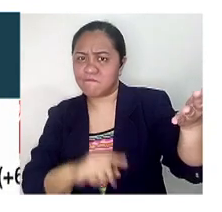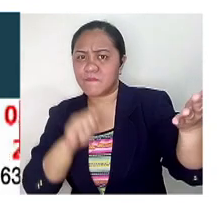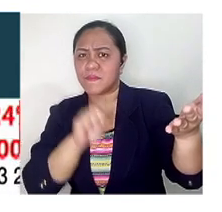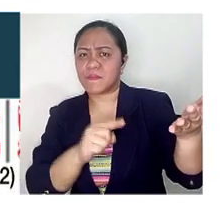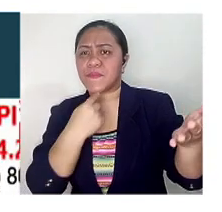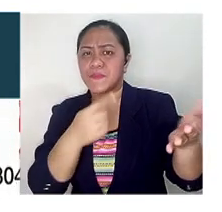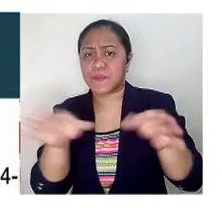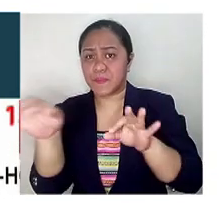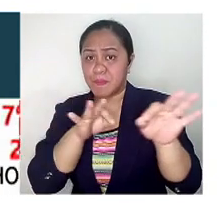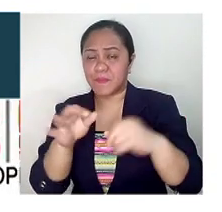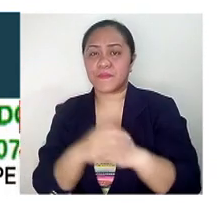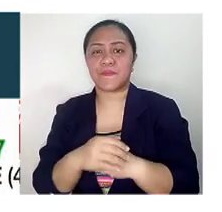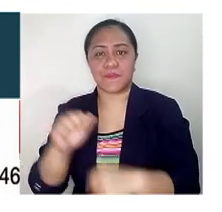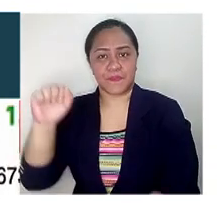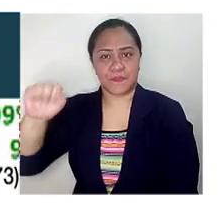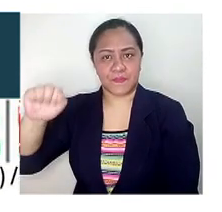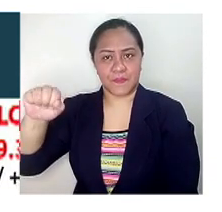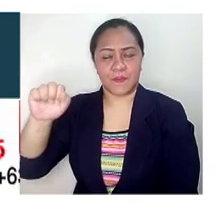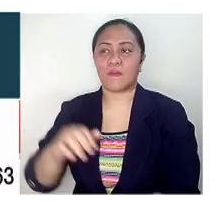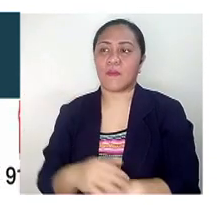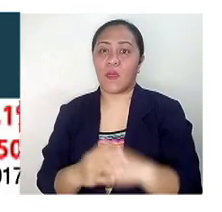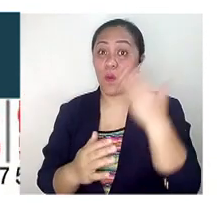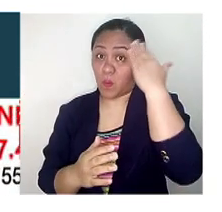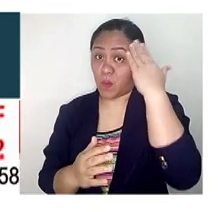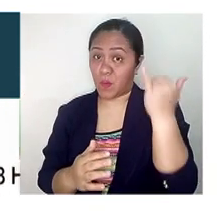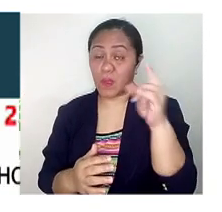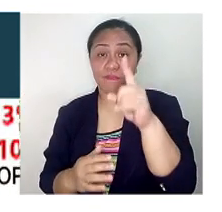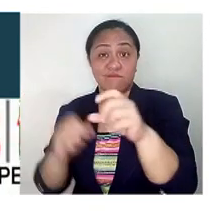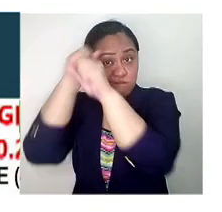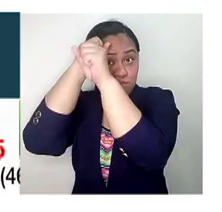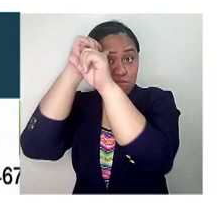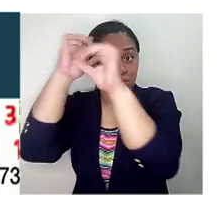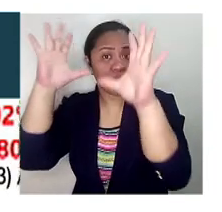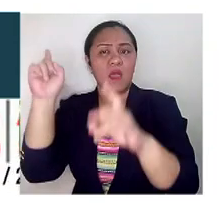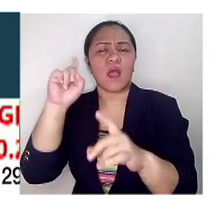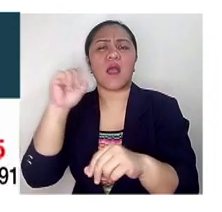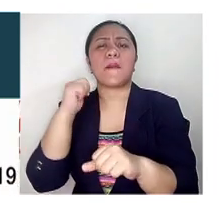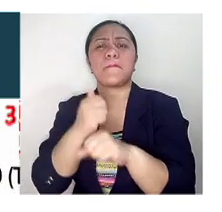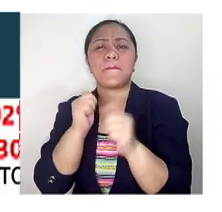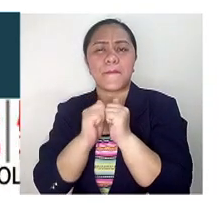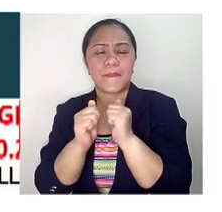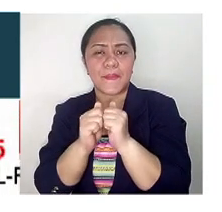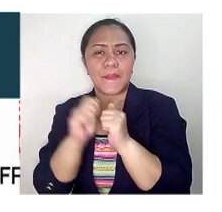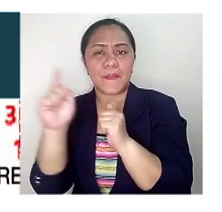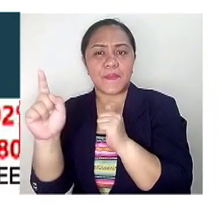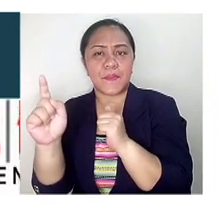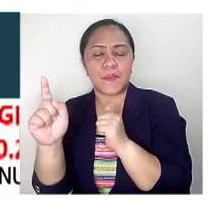Yes, in a way, the idea of compartmentalization really it's actually rather artificial,